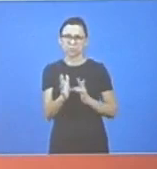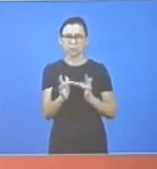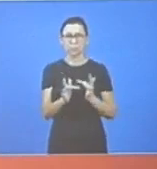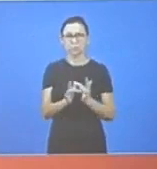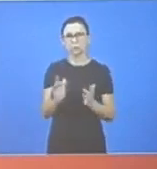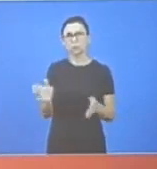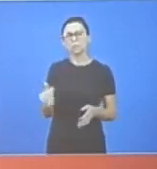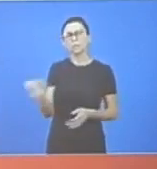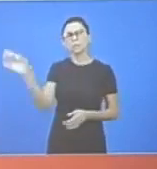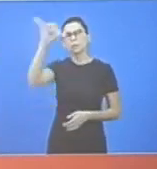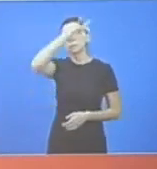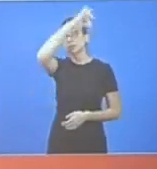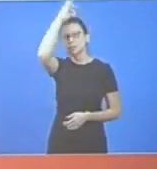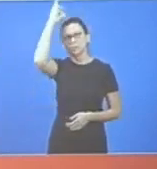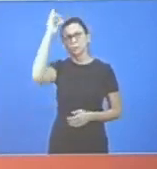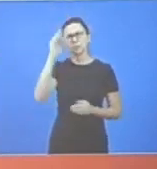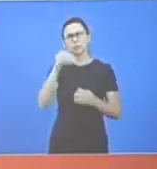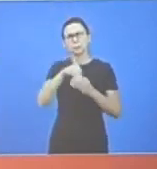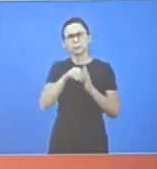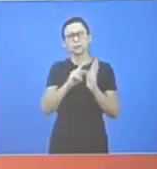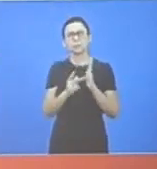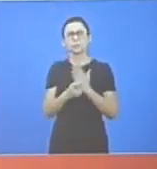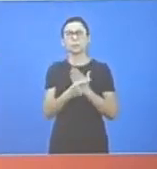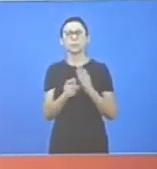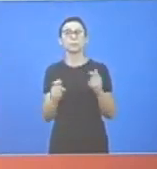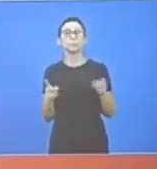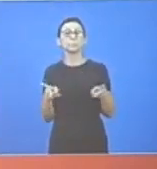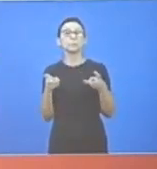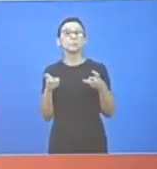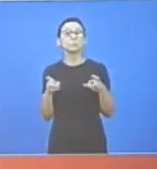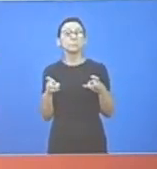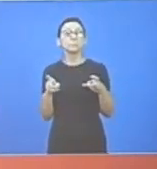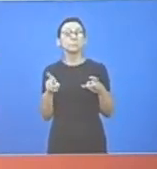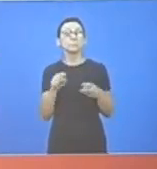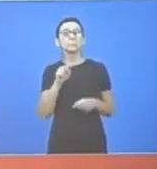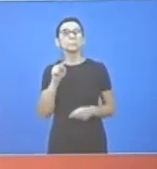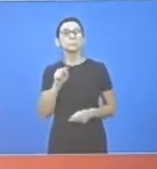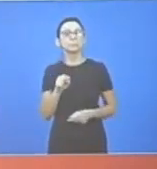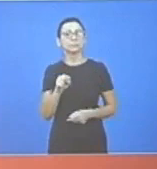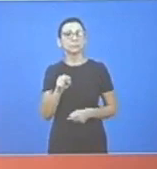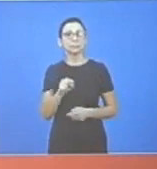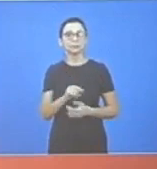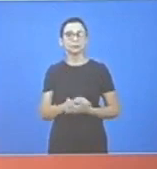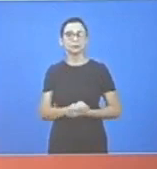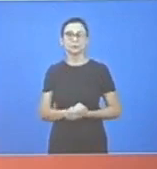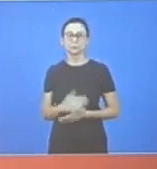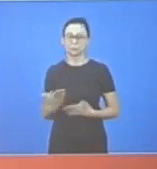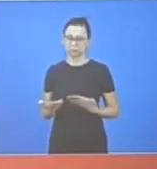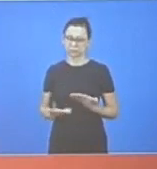Jesus. Where is the Holy Spirit in this parable?